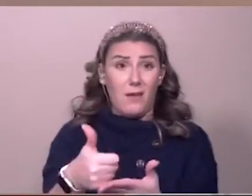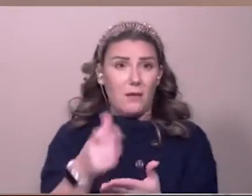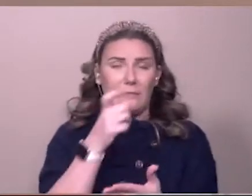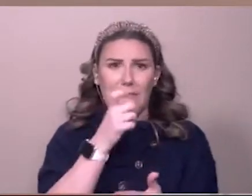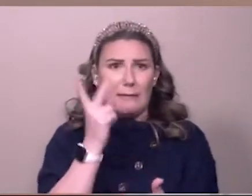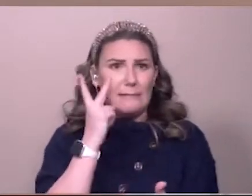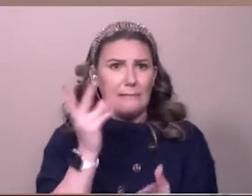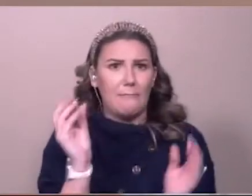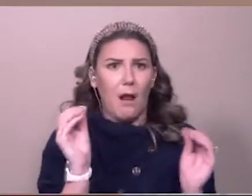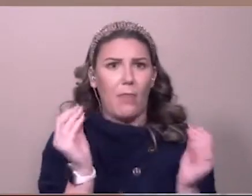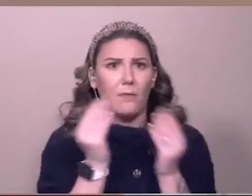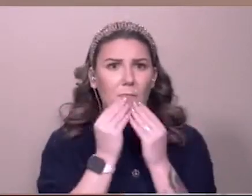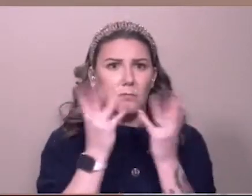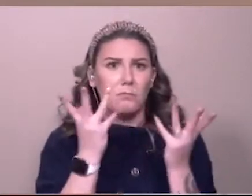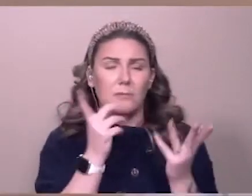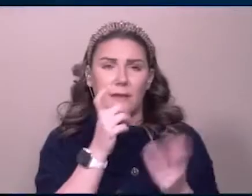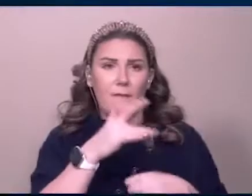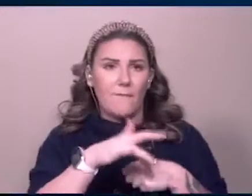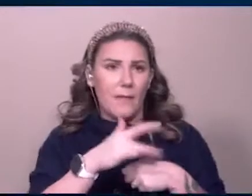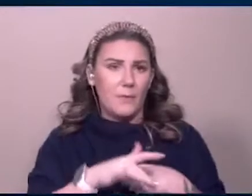It's just not available.